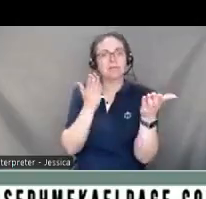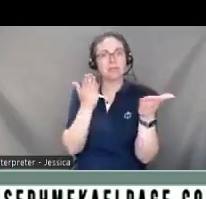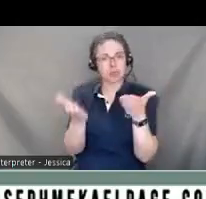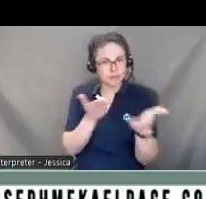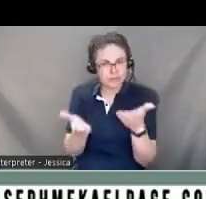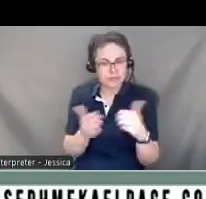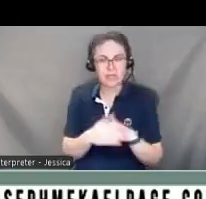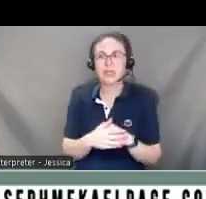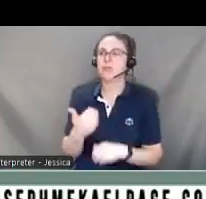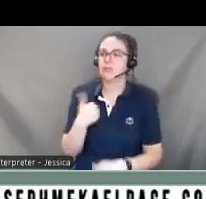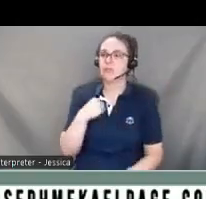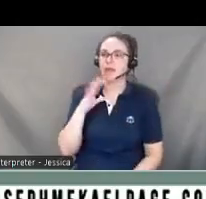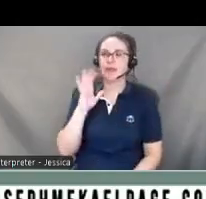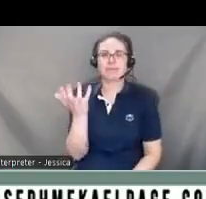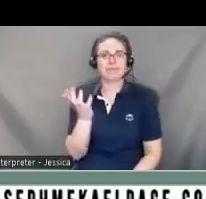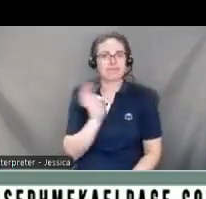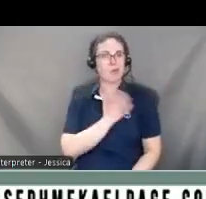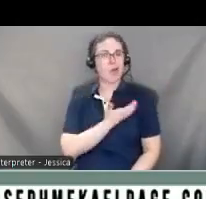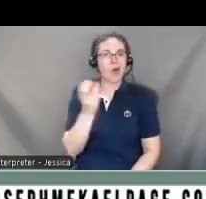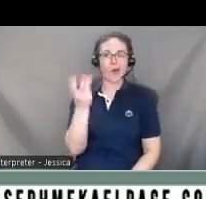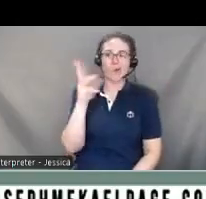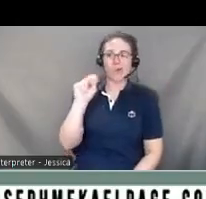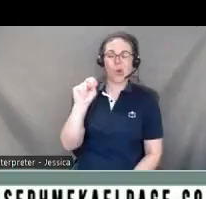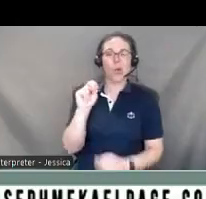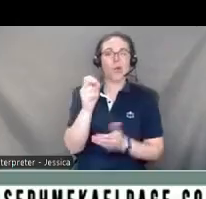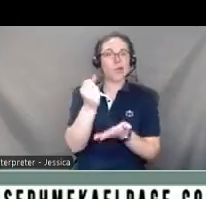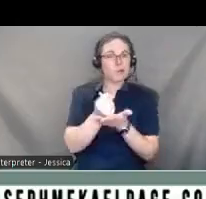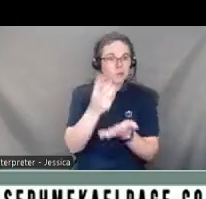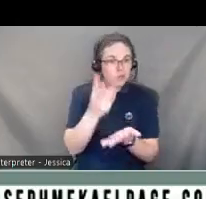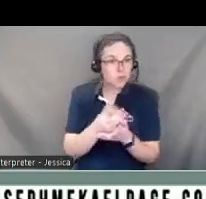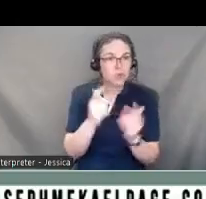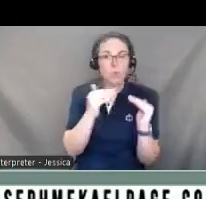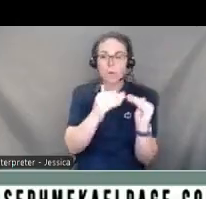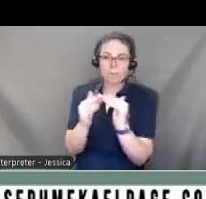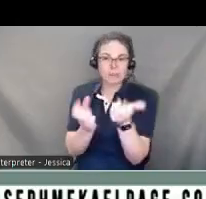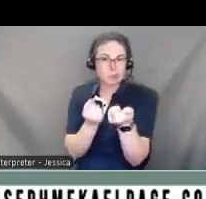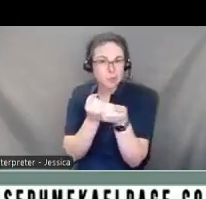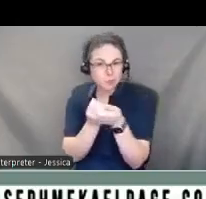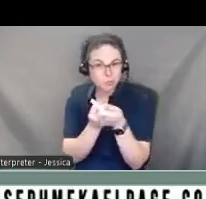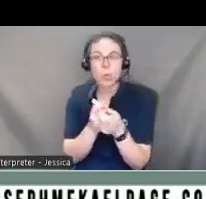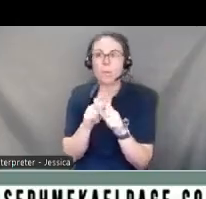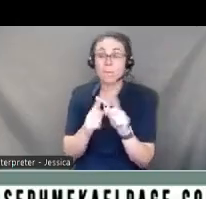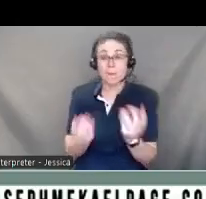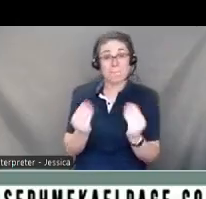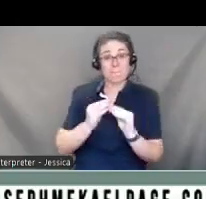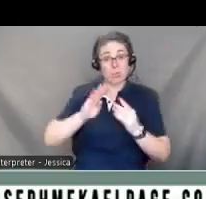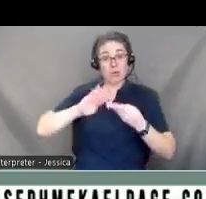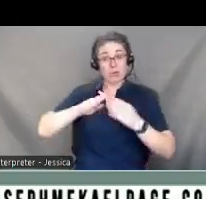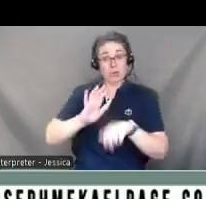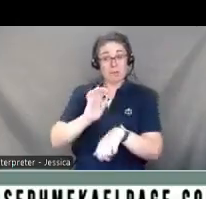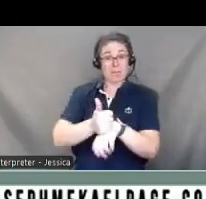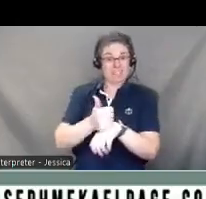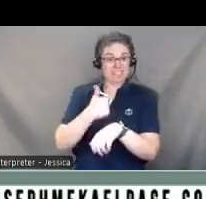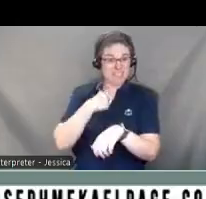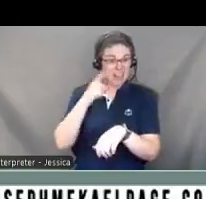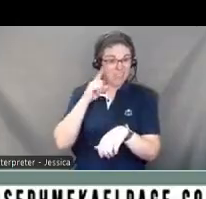own social workers and peer support groups for them. However, more community-based things, which I have not heard anything